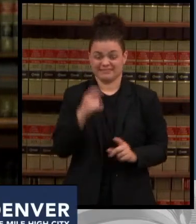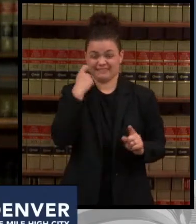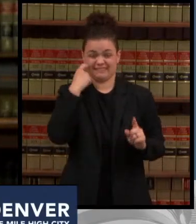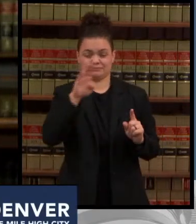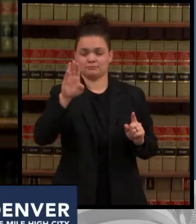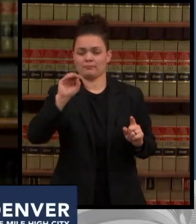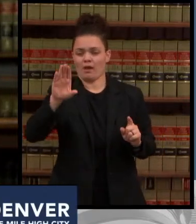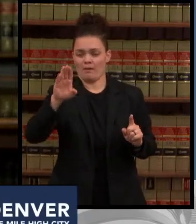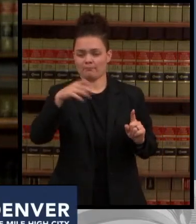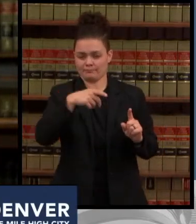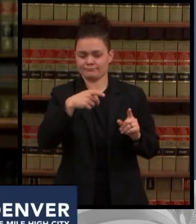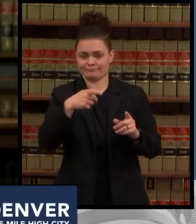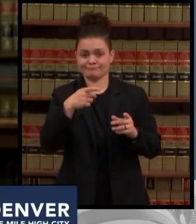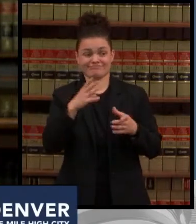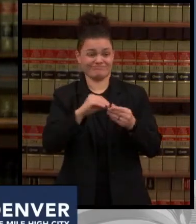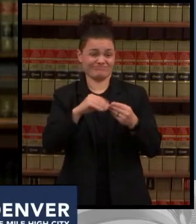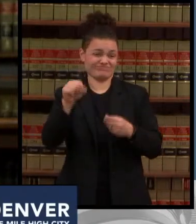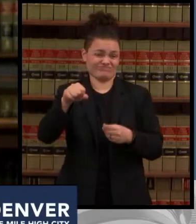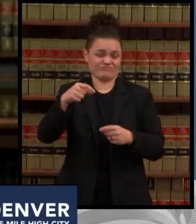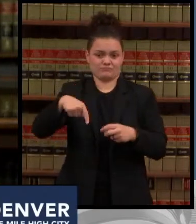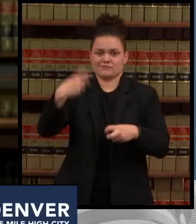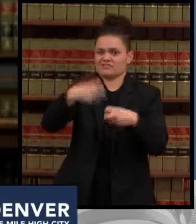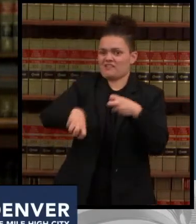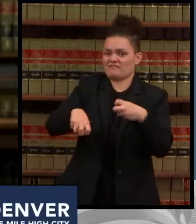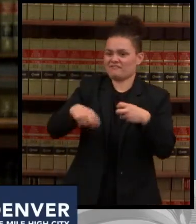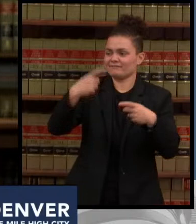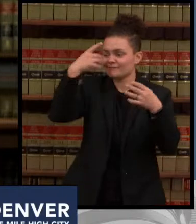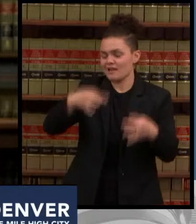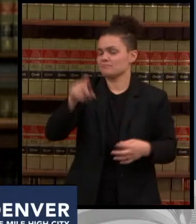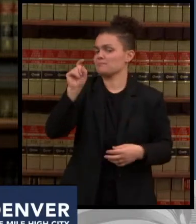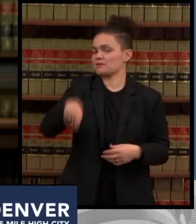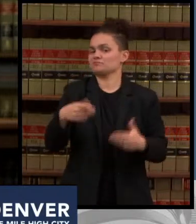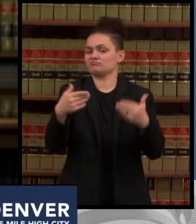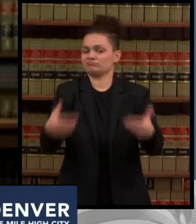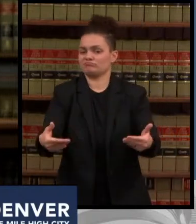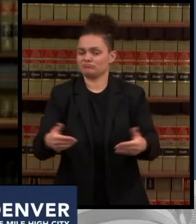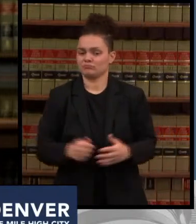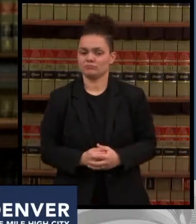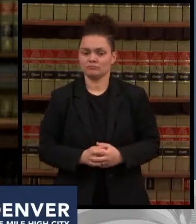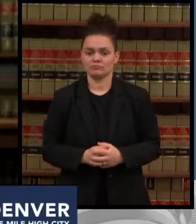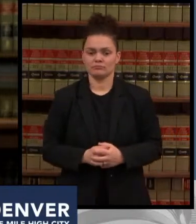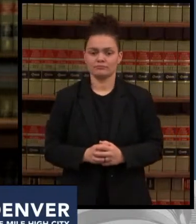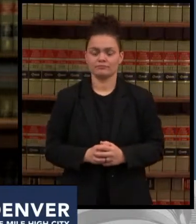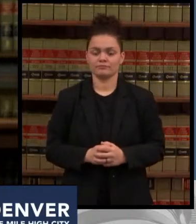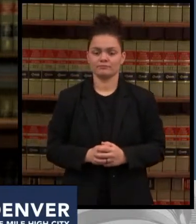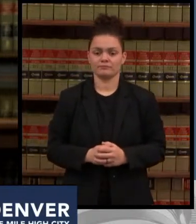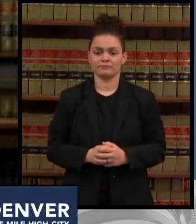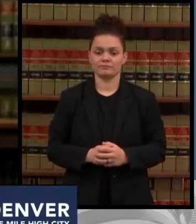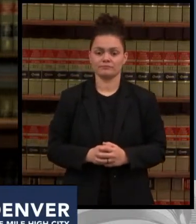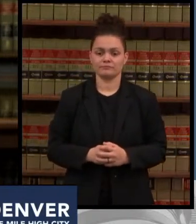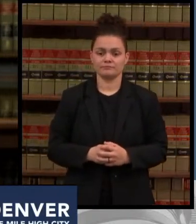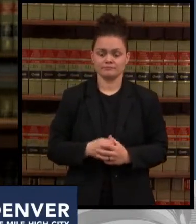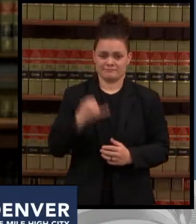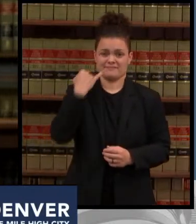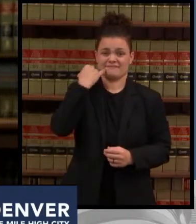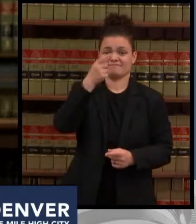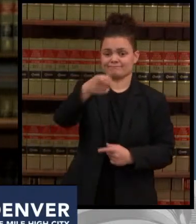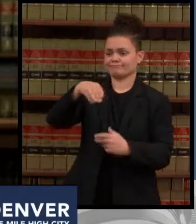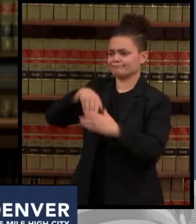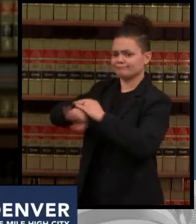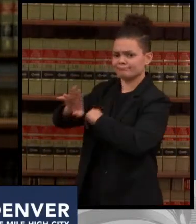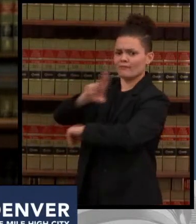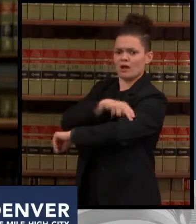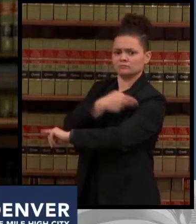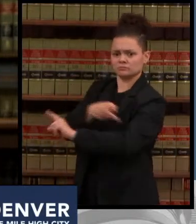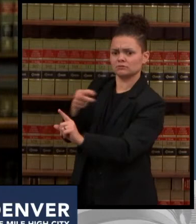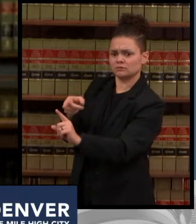make. I'll tell you, it's a difficult decision, but not if you walked into one of our ICUs and saw people